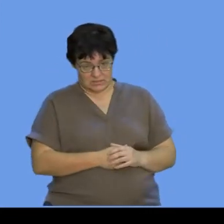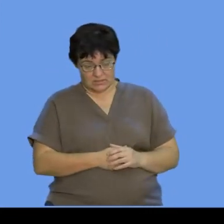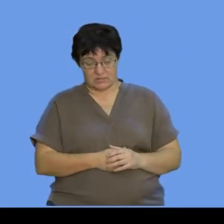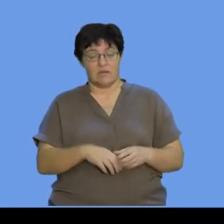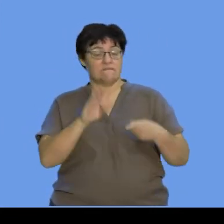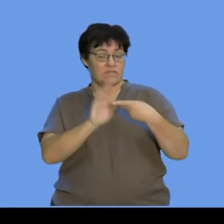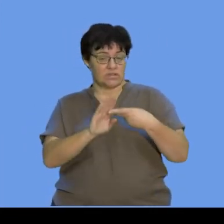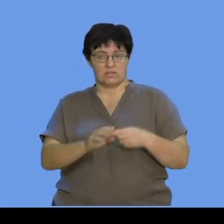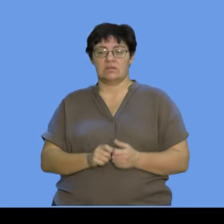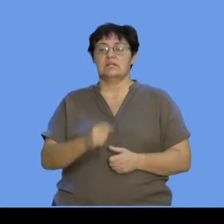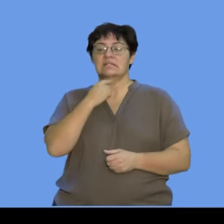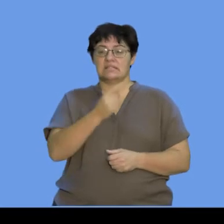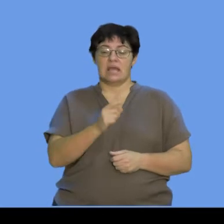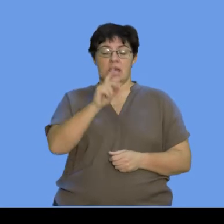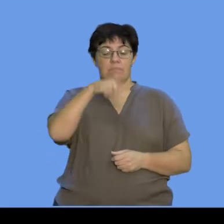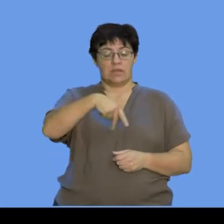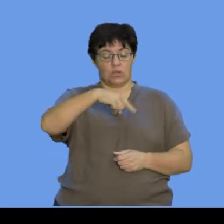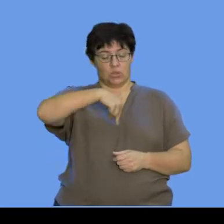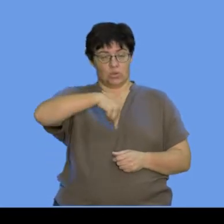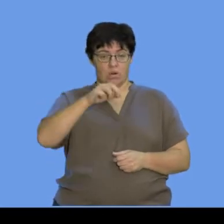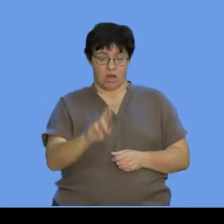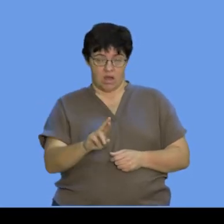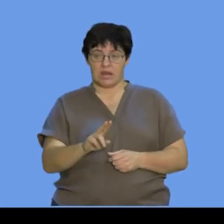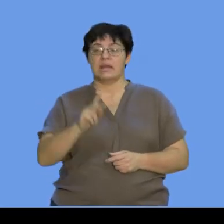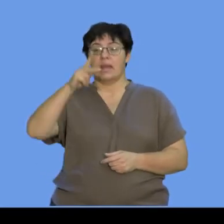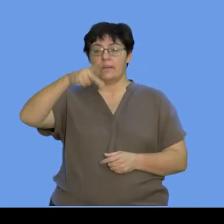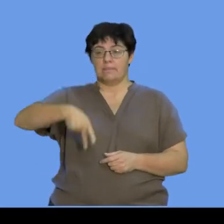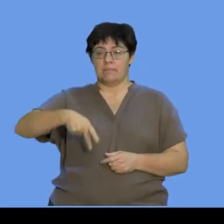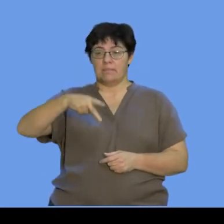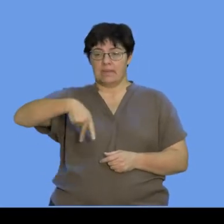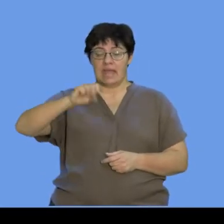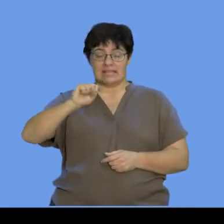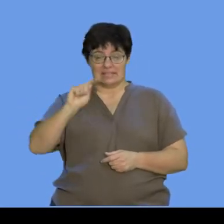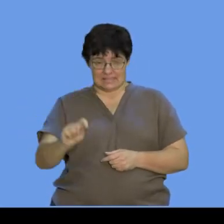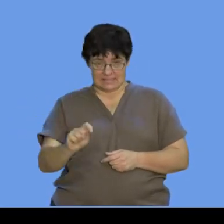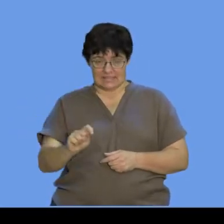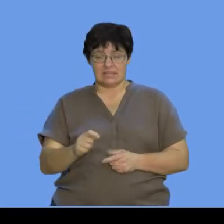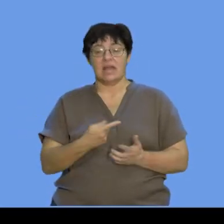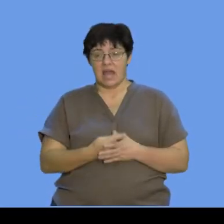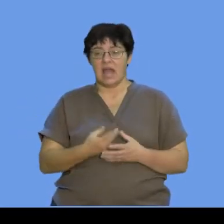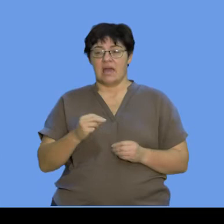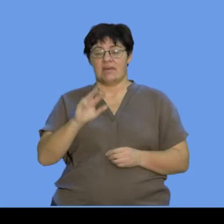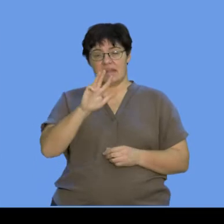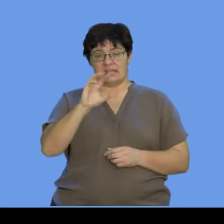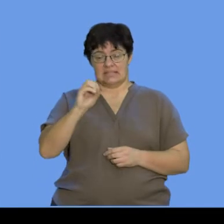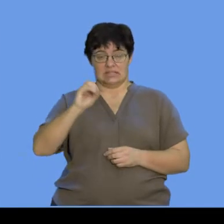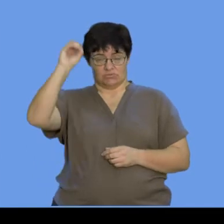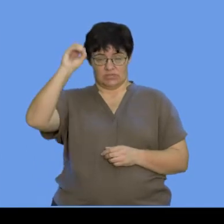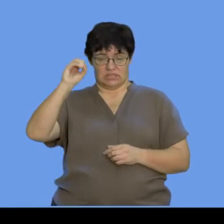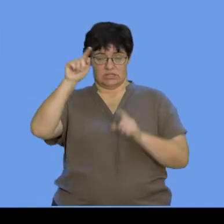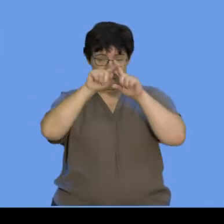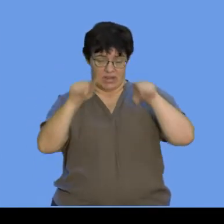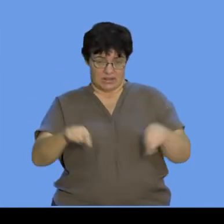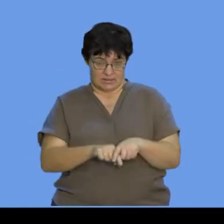So they're saying PQR and PST, the two triangles are right-angled triangles,